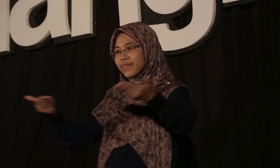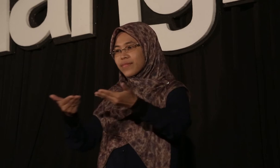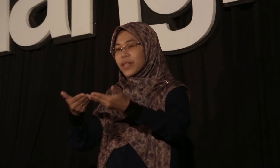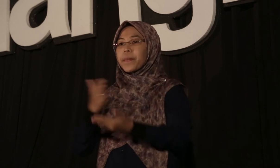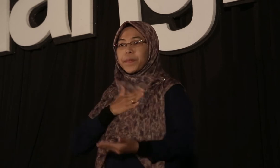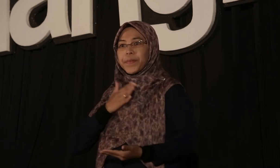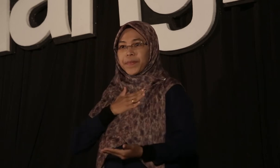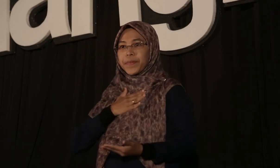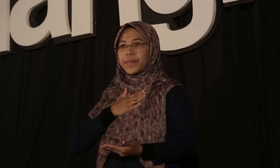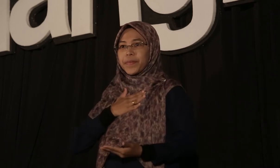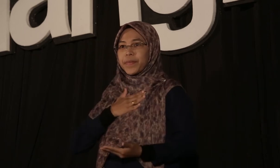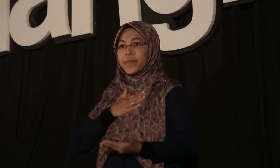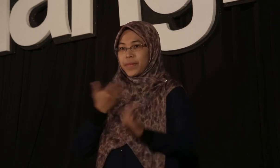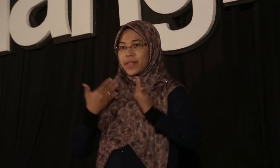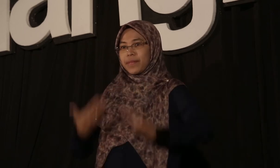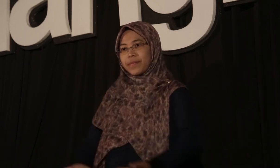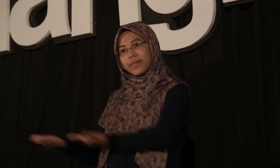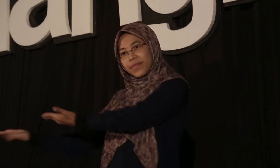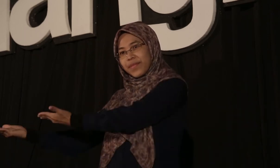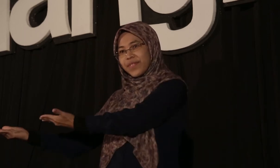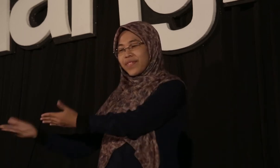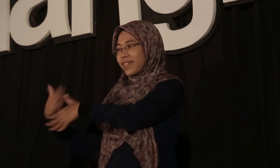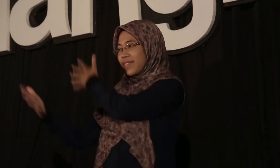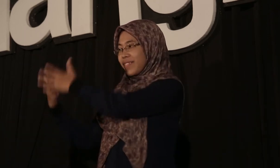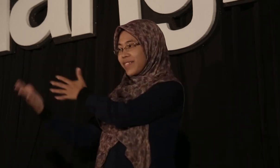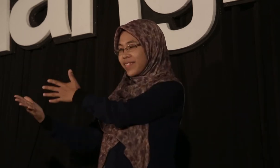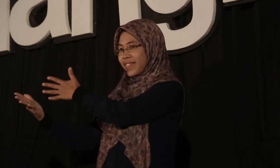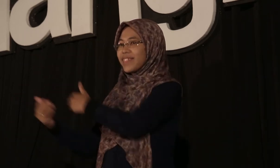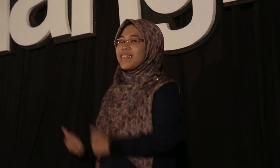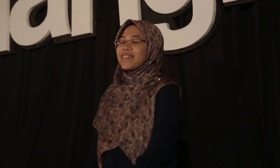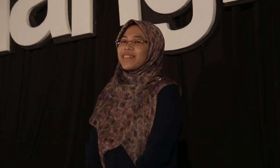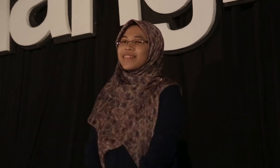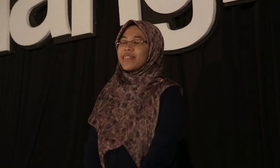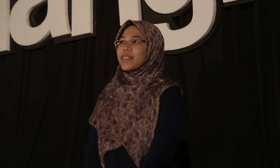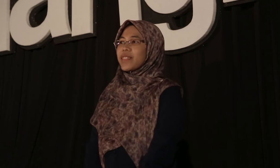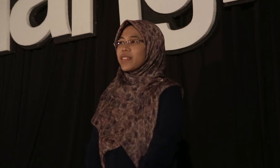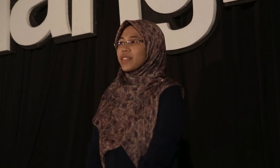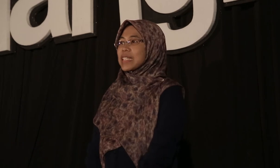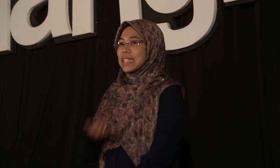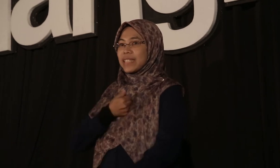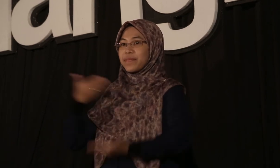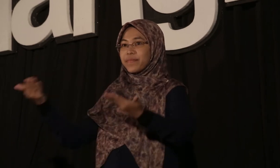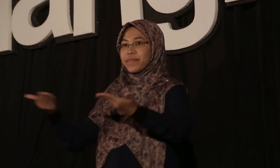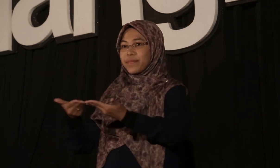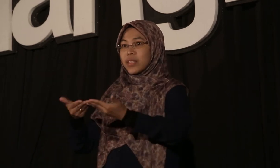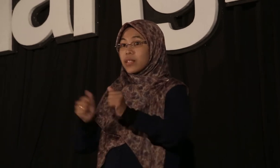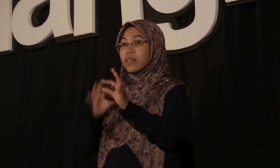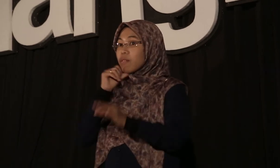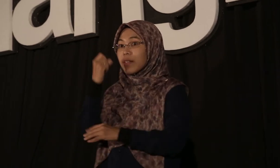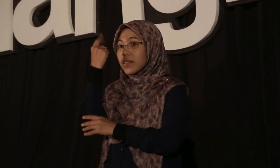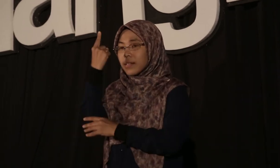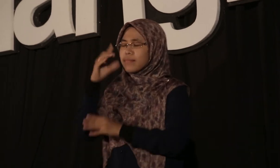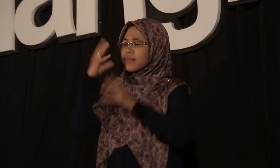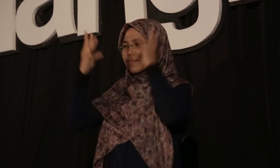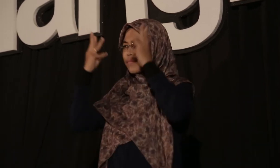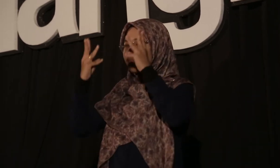sign language. If you allow me to do sign language with my introduction. And if you don't understand, don't worry,